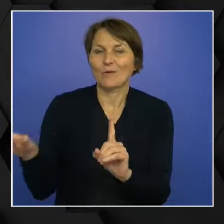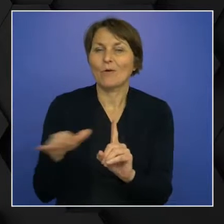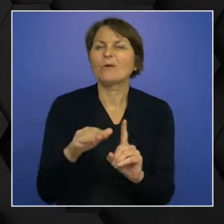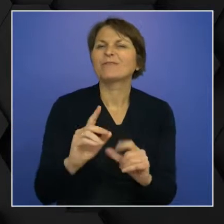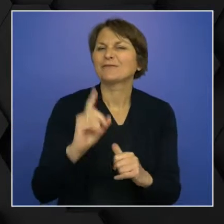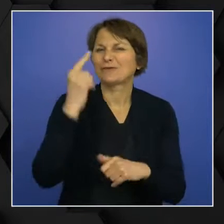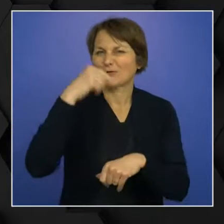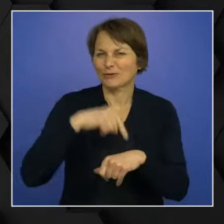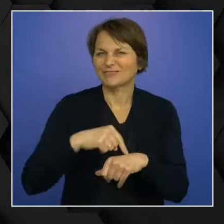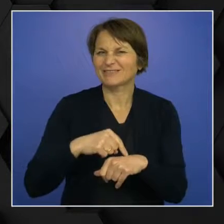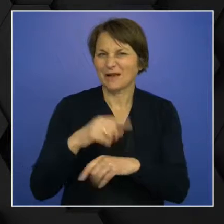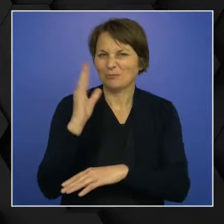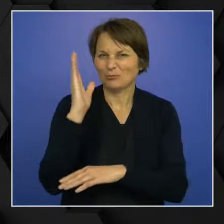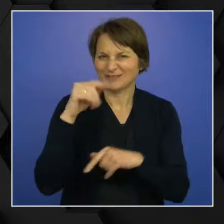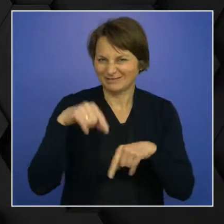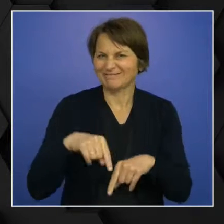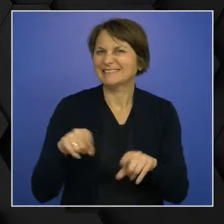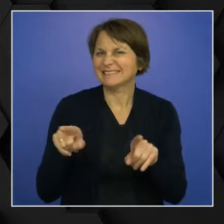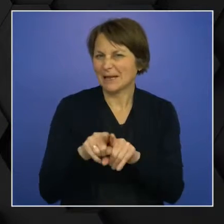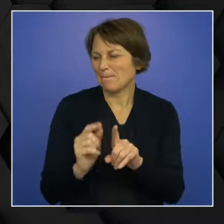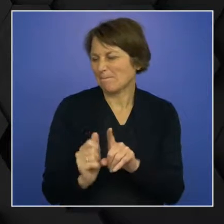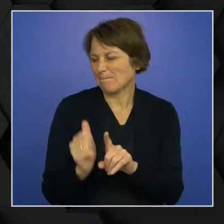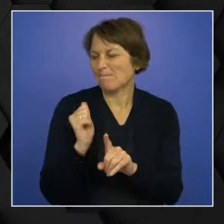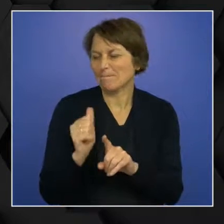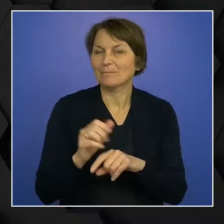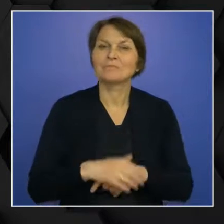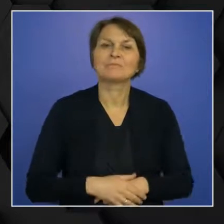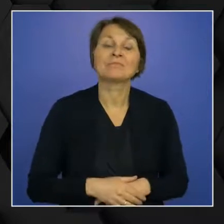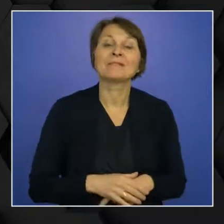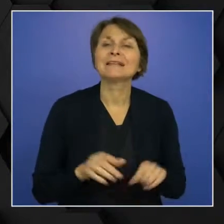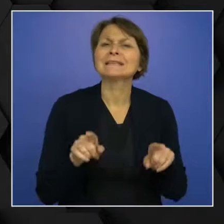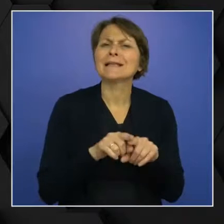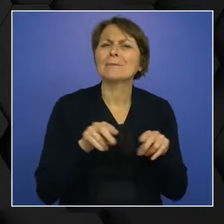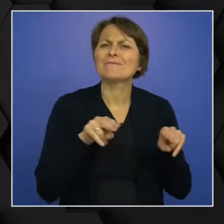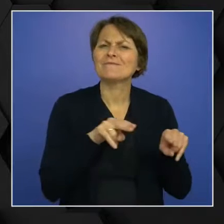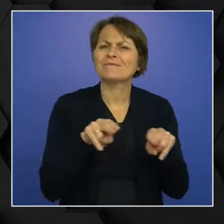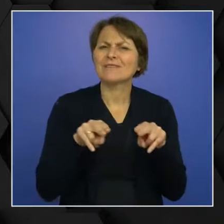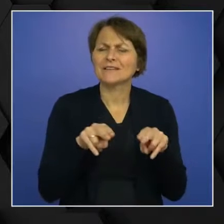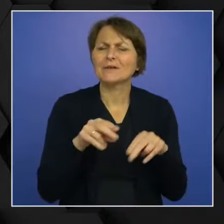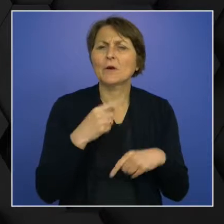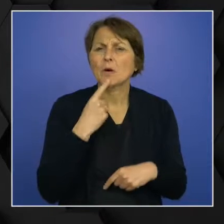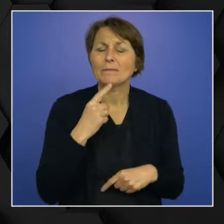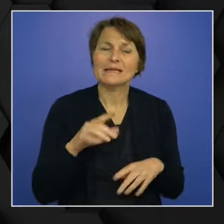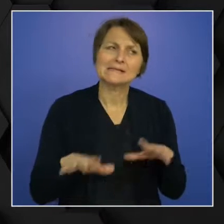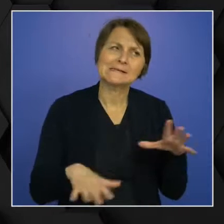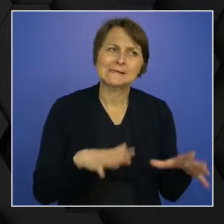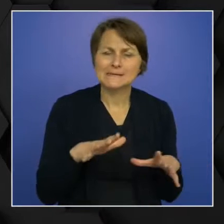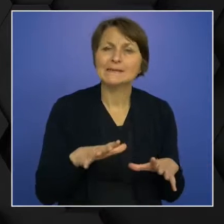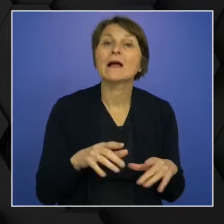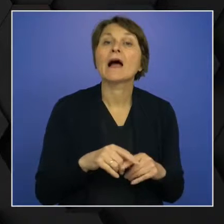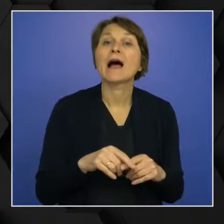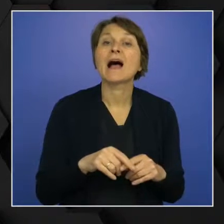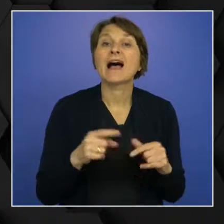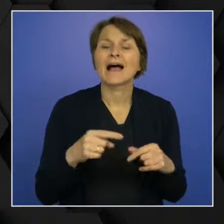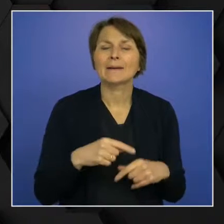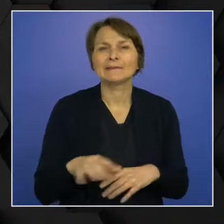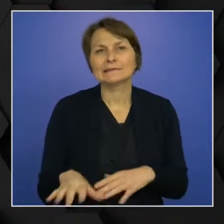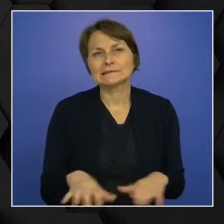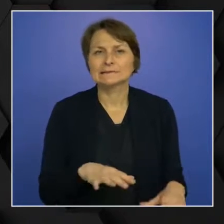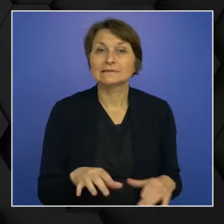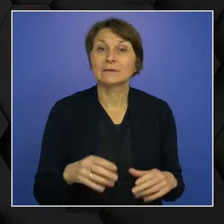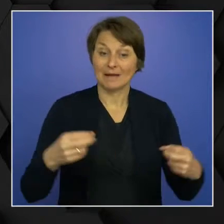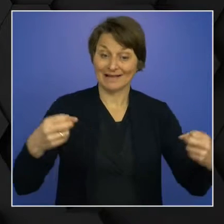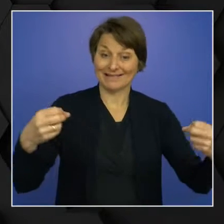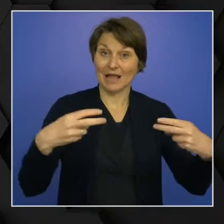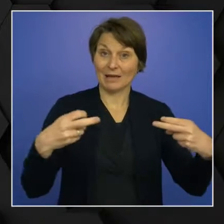watch videos, because sometimes I get a little bit jittery and I get a little bit bored, I put the captions on and I put the speed